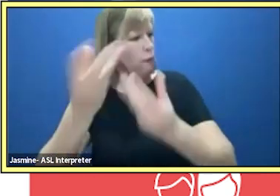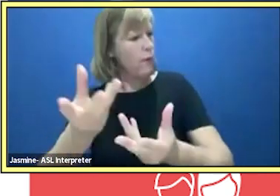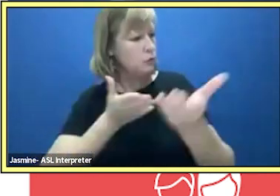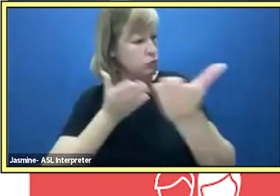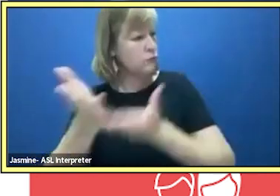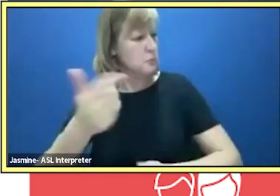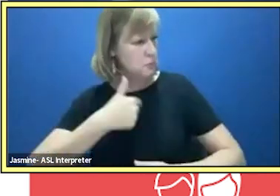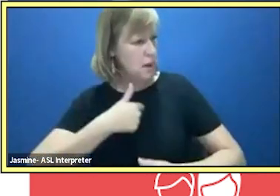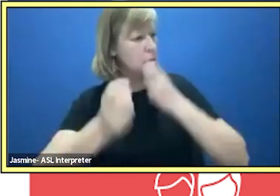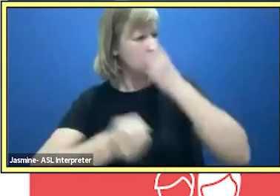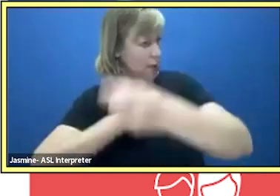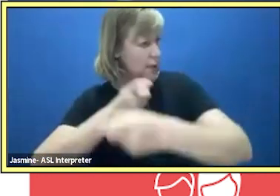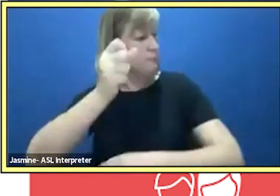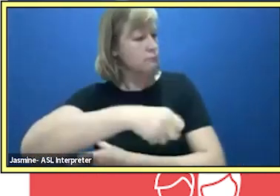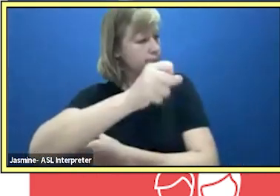provide those services to you or not.